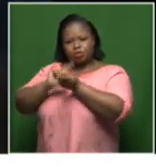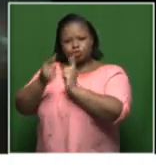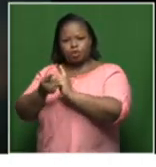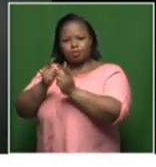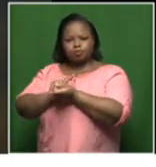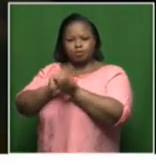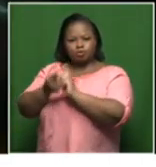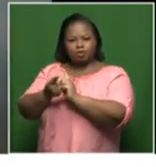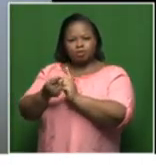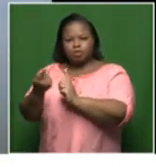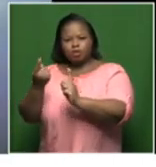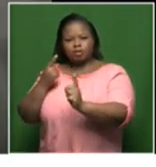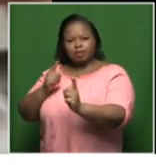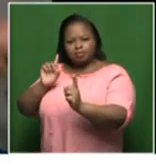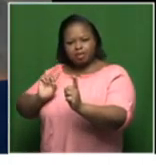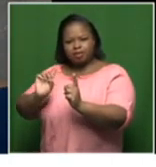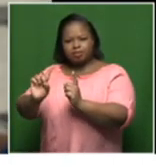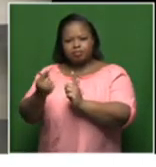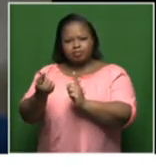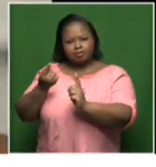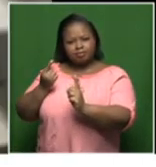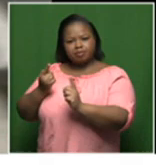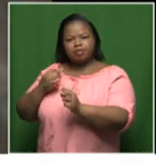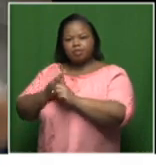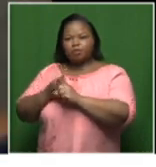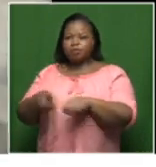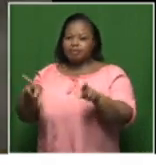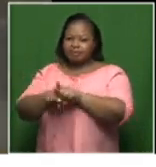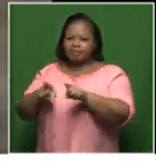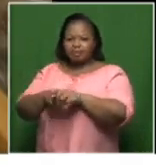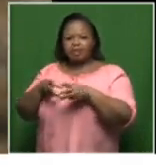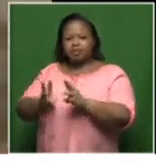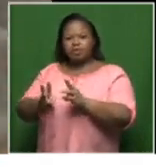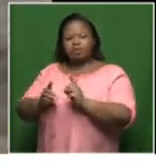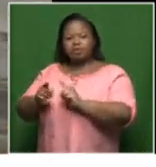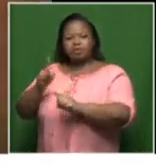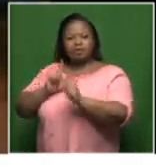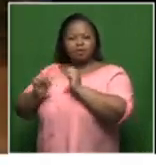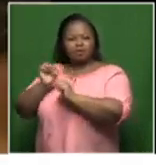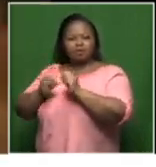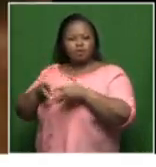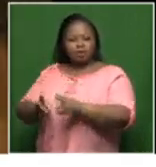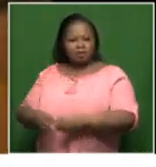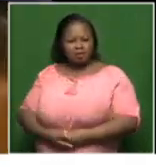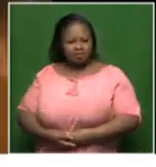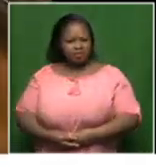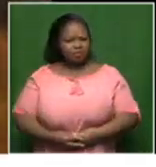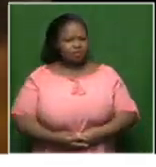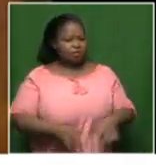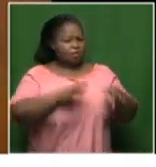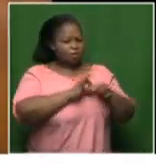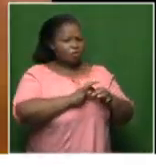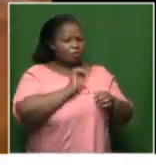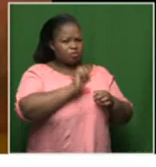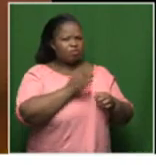was at least one change, but I guess it was still the same loop, just in reverse. Okay, so you've got stairs at home,